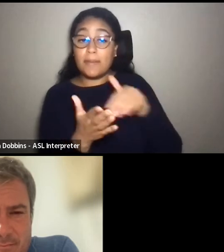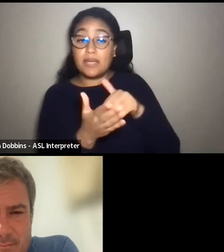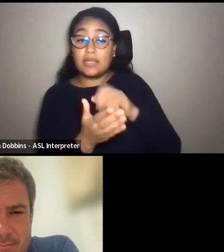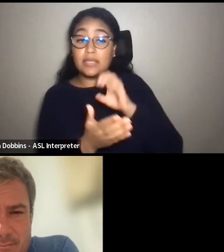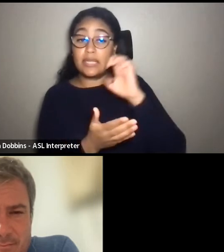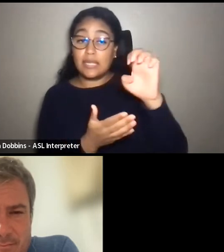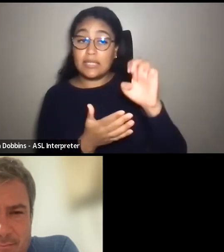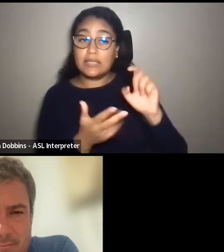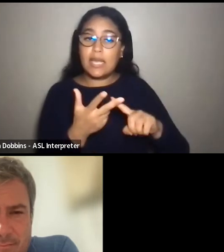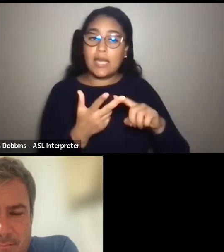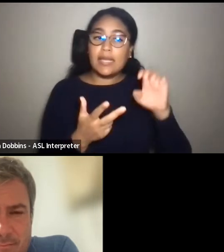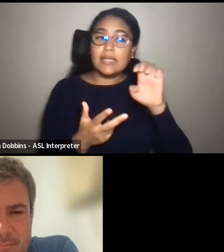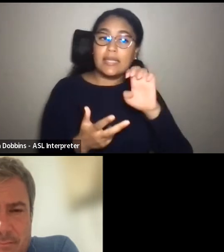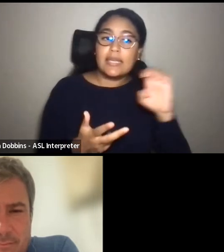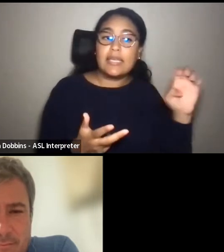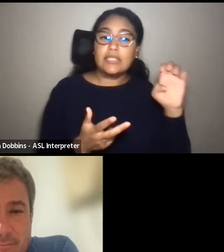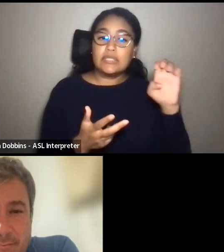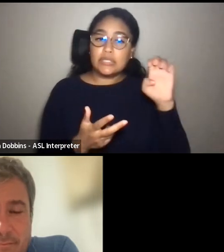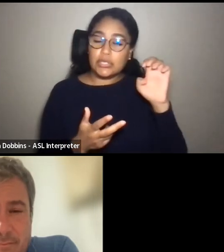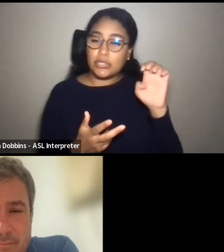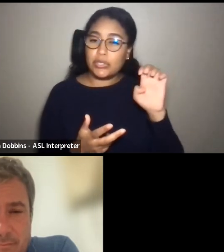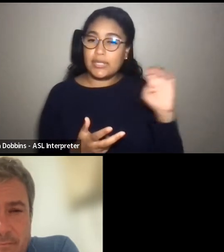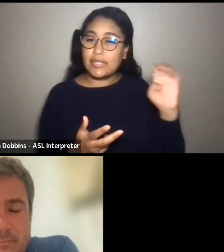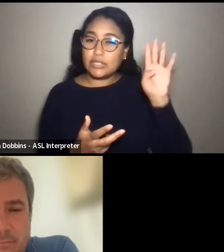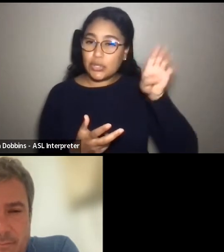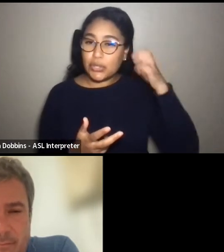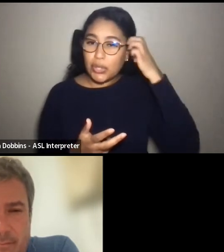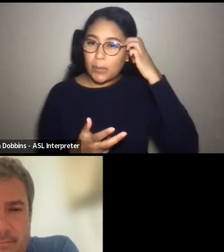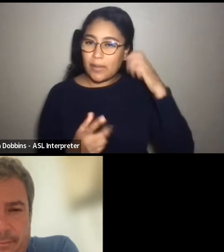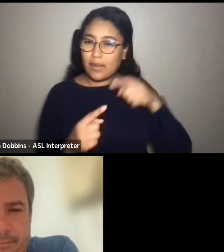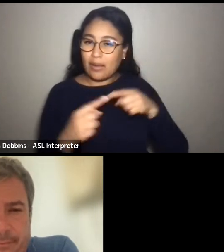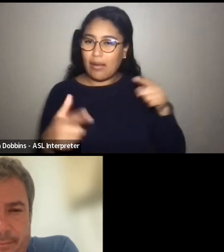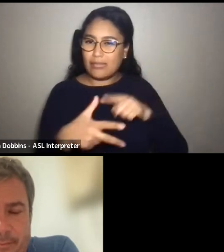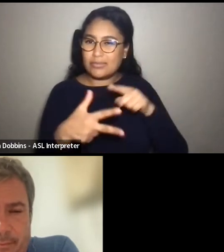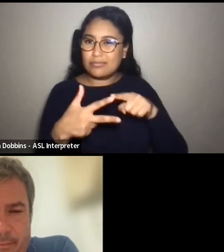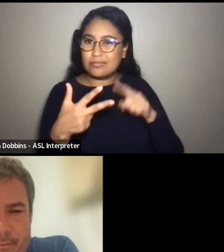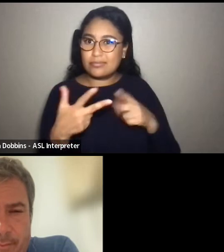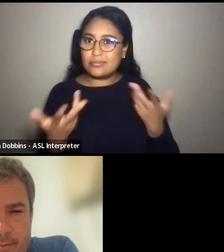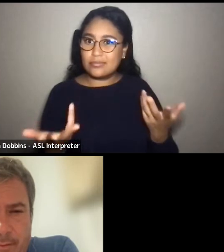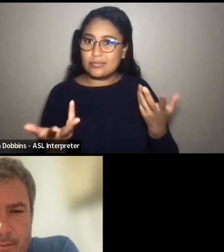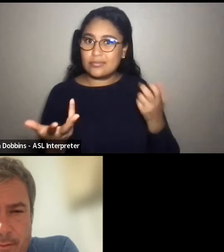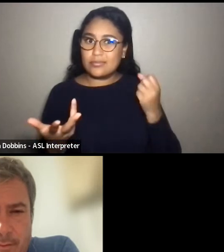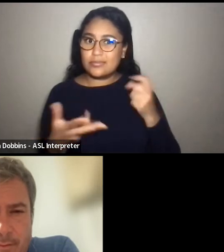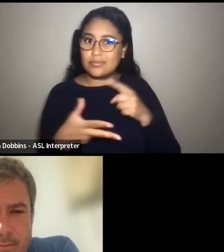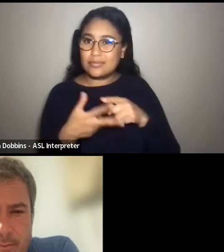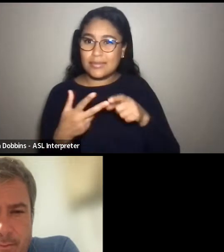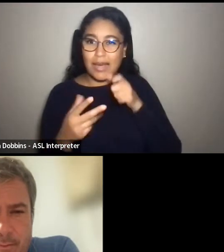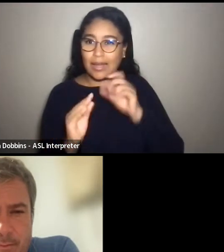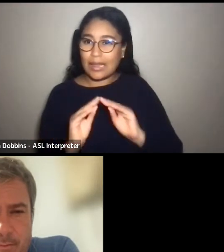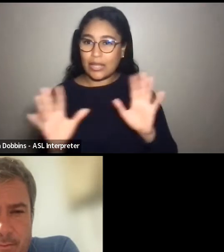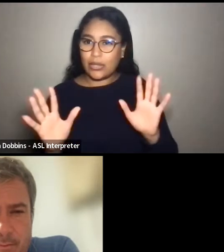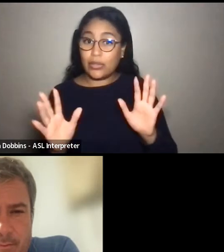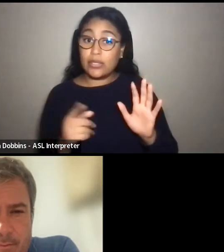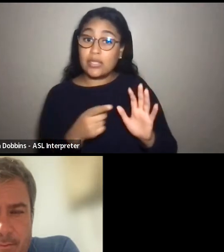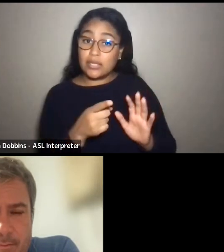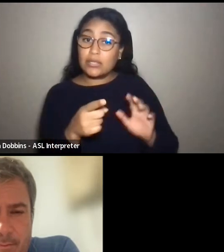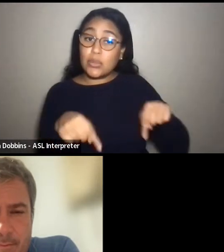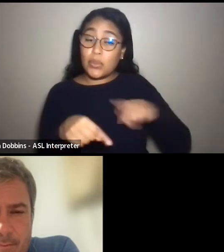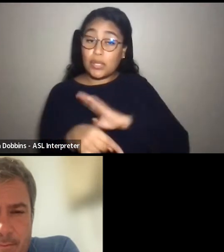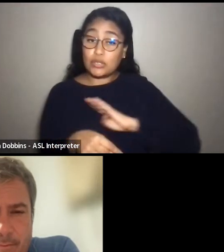And I'm sorry for that. So that was the Burlingame School District. So I can really see this board is